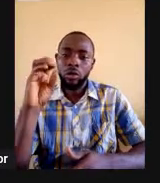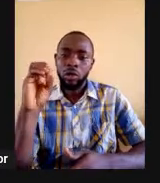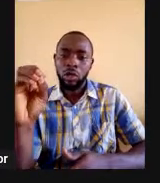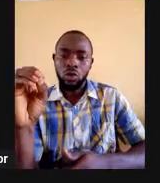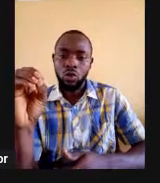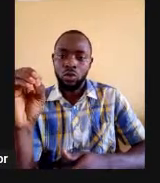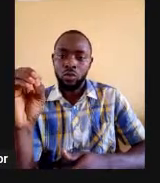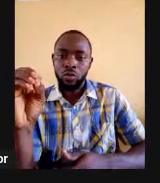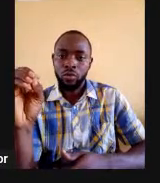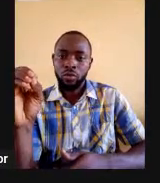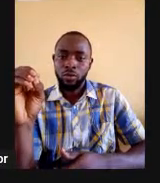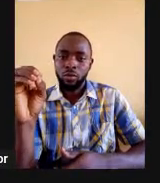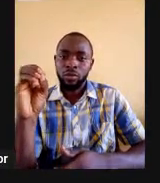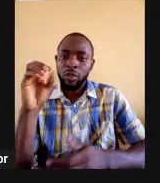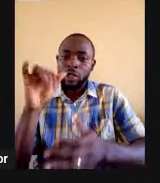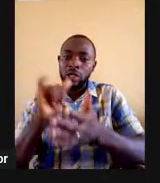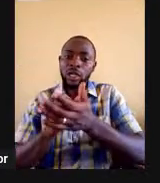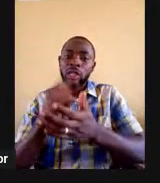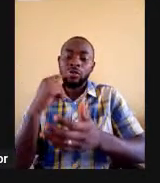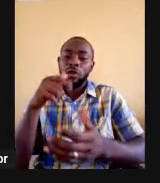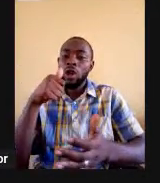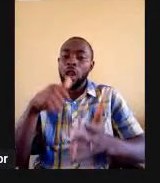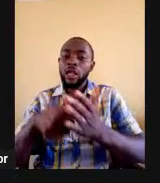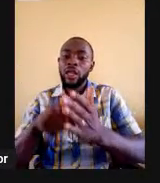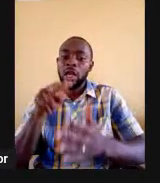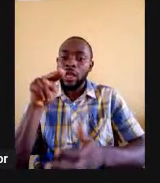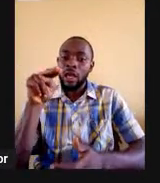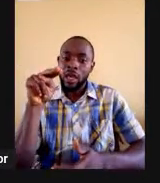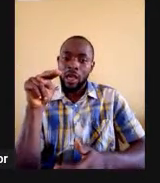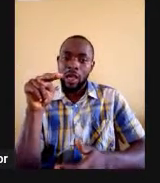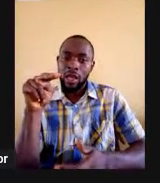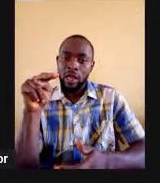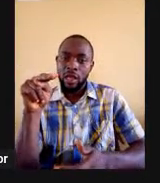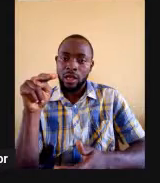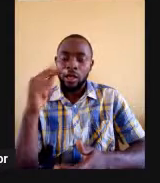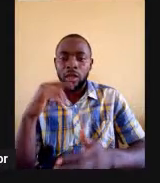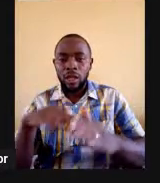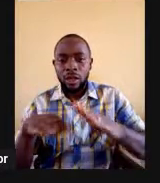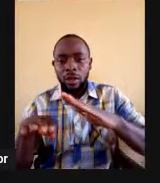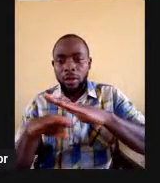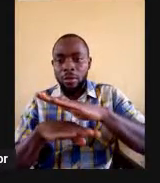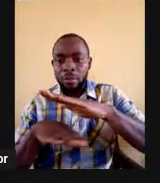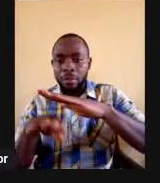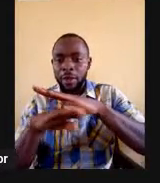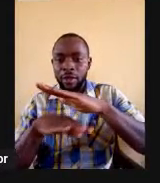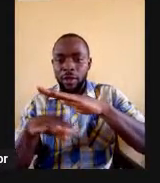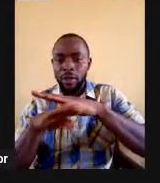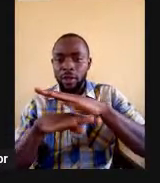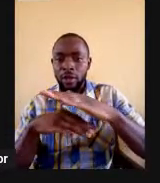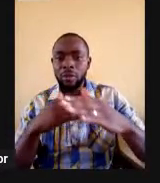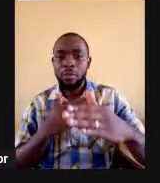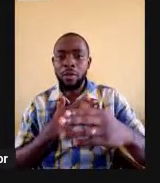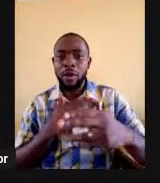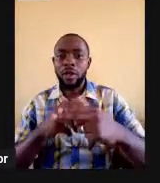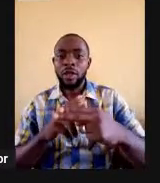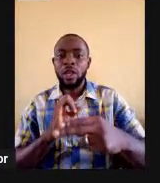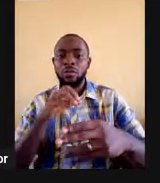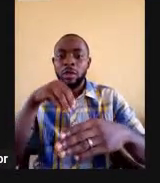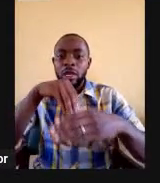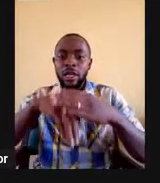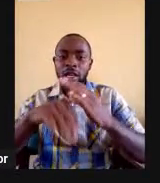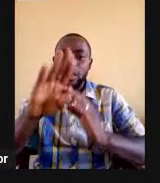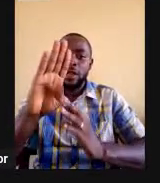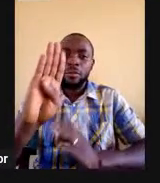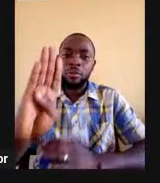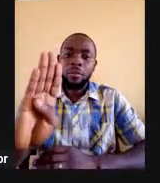011011110. That is for letter N. So this is basically my name in binary. Is that okay? So you